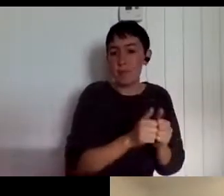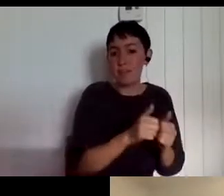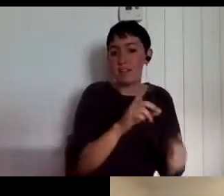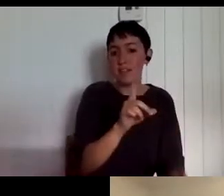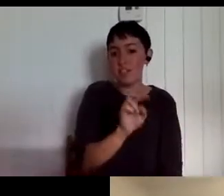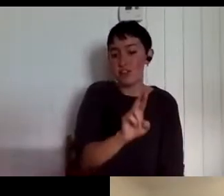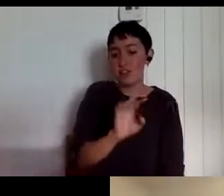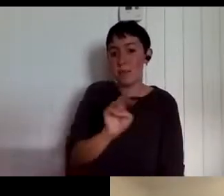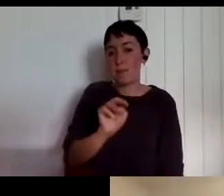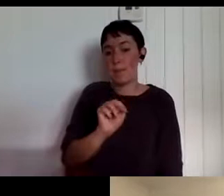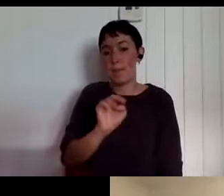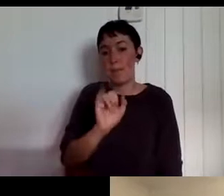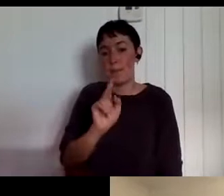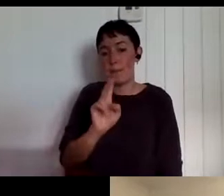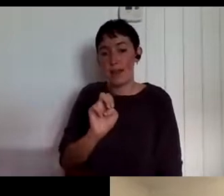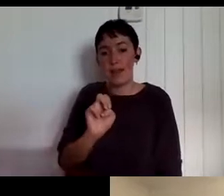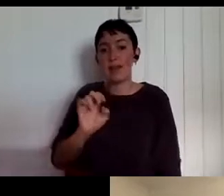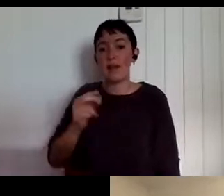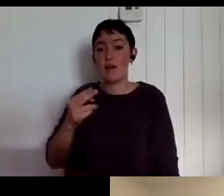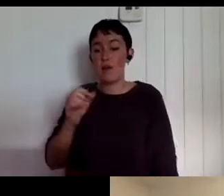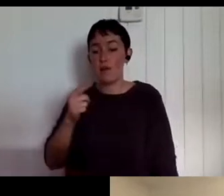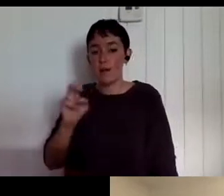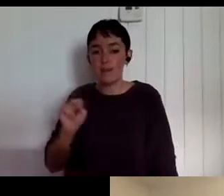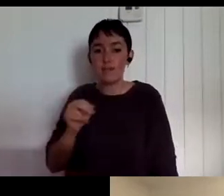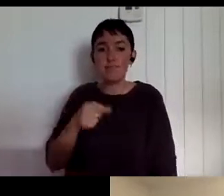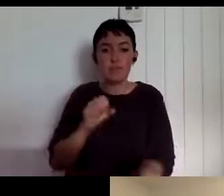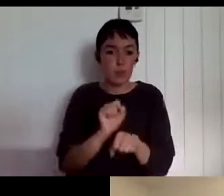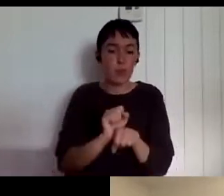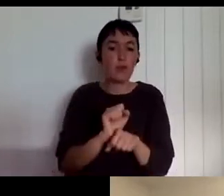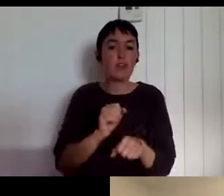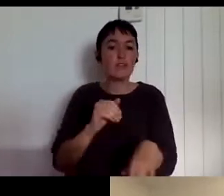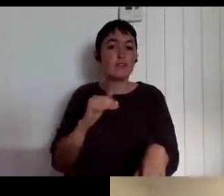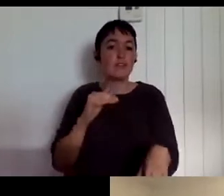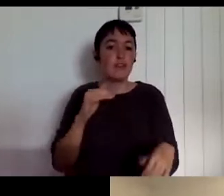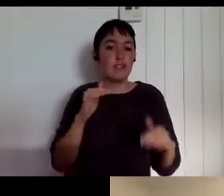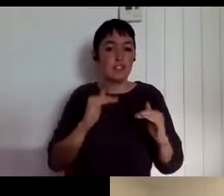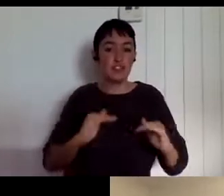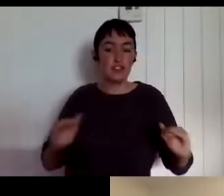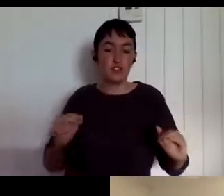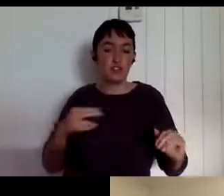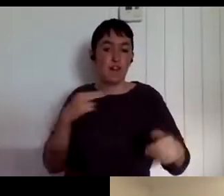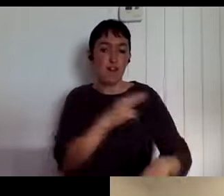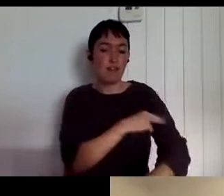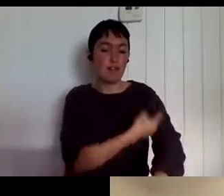at University of Pennsylvania and now works at Children's Hospital of Pennsylvania or of Philadelphia. I don't know what CHOP stands for. I suddenly realized.